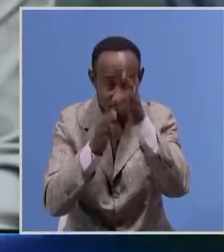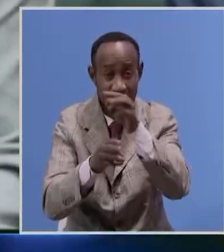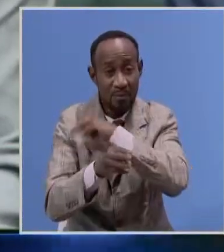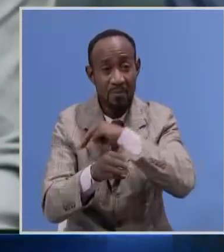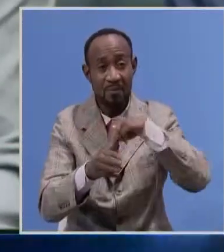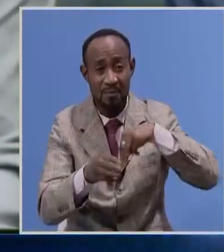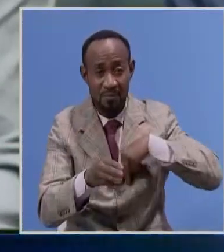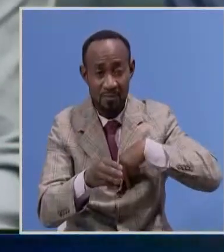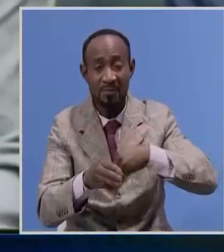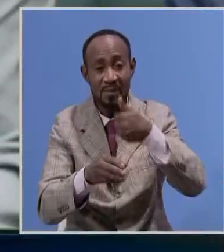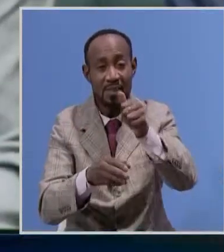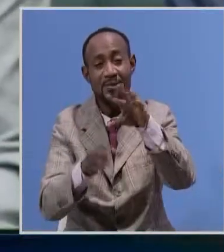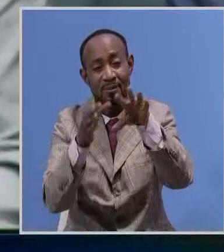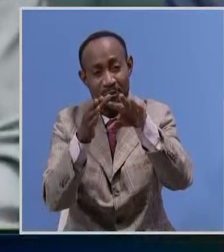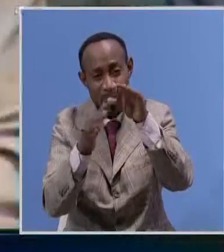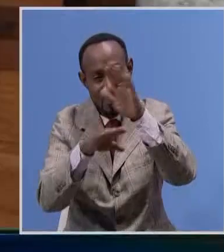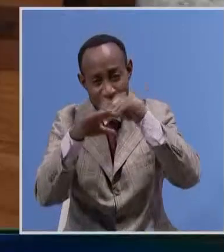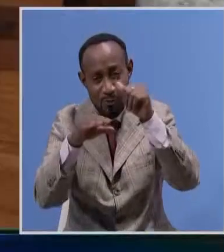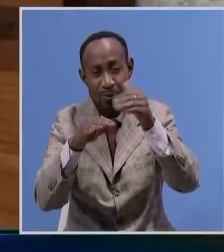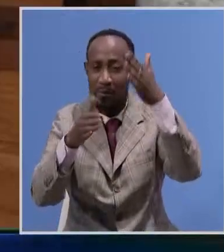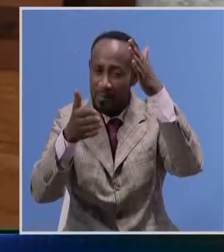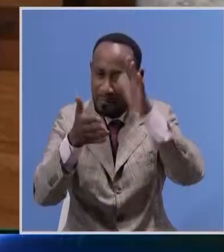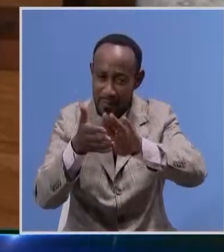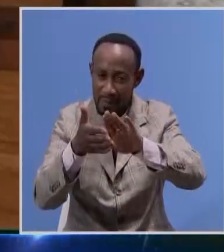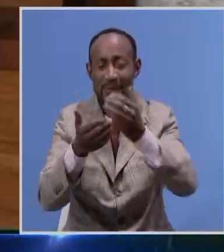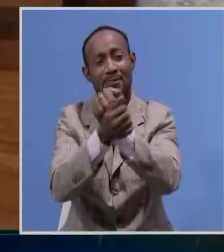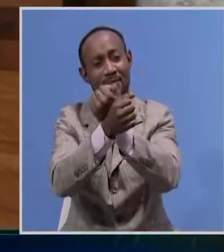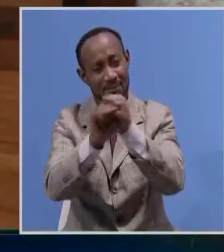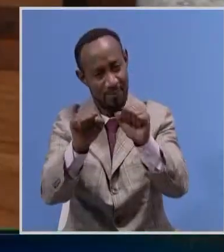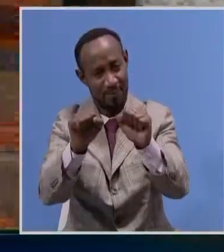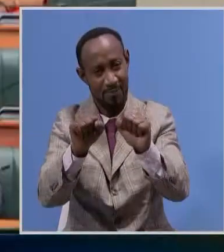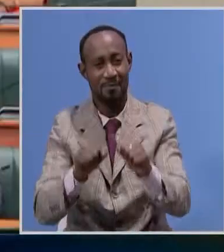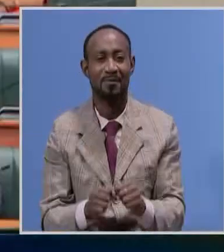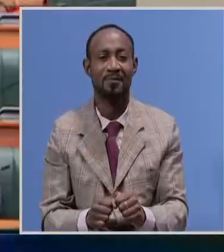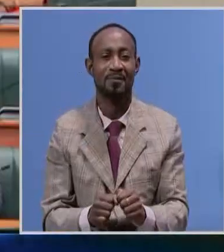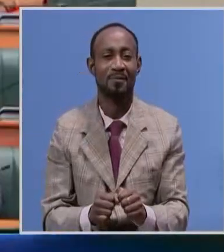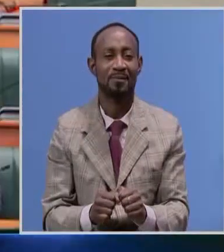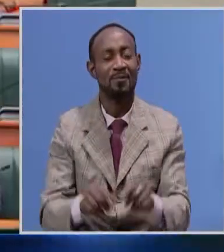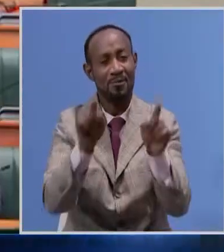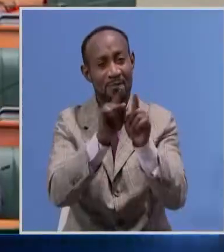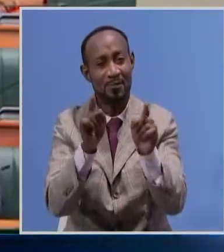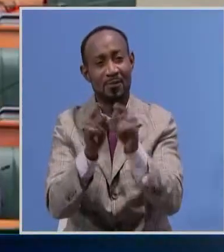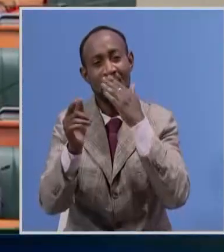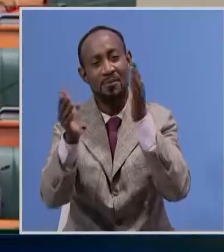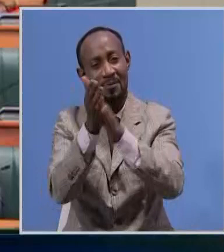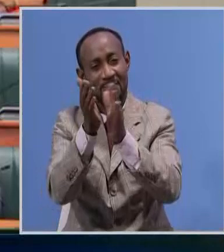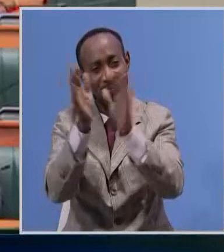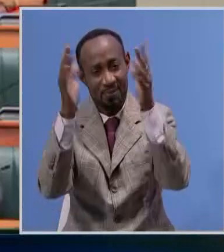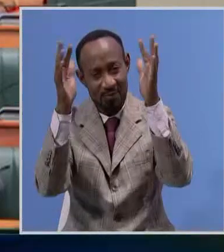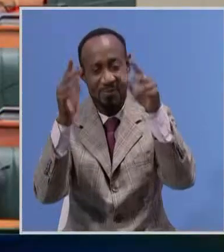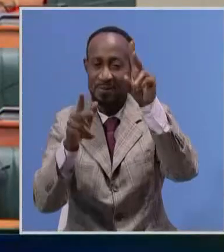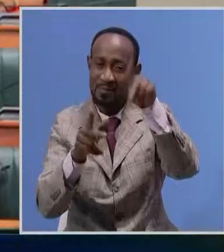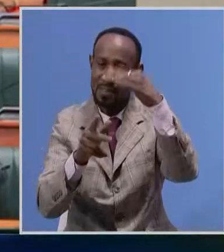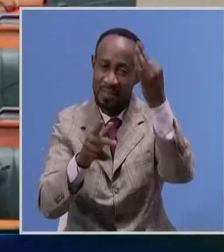a permanent solution. Meanwhile, Mrs. NALUMANGO congratulated the opposition Patriotic Front PF